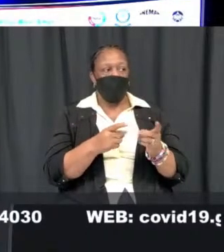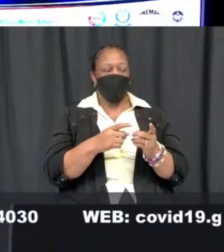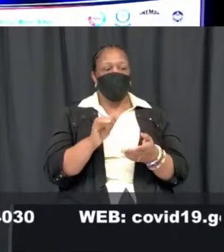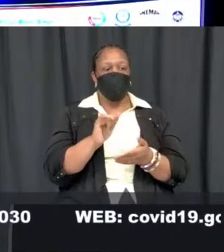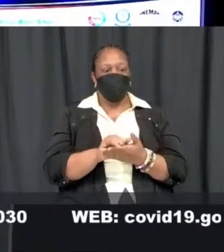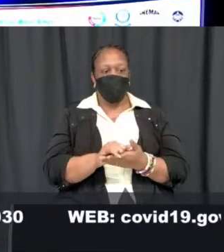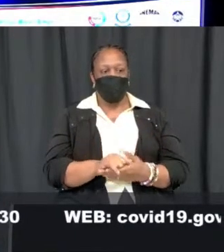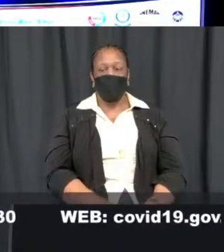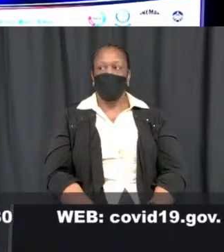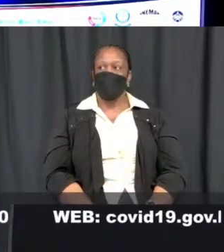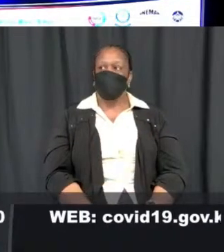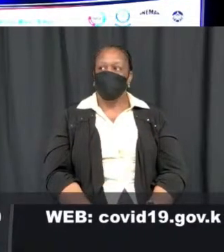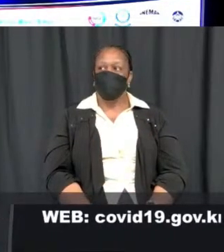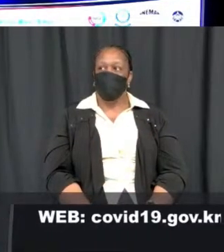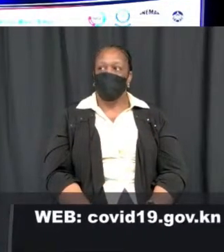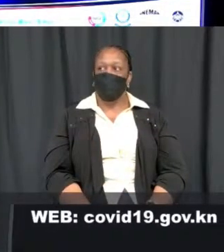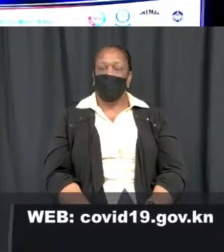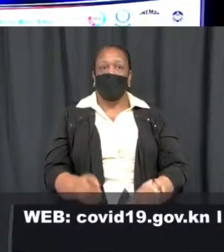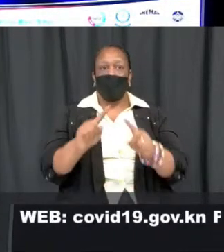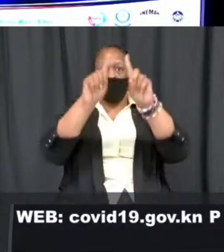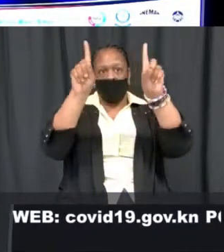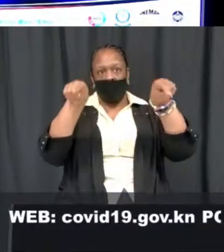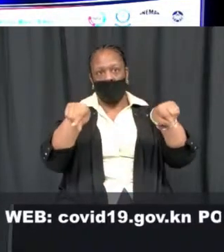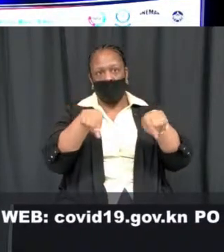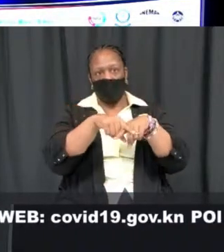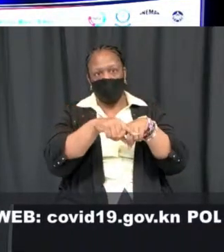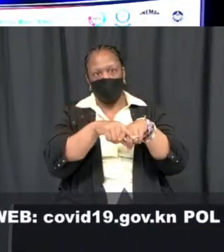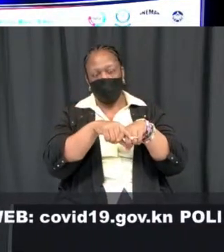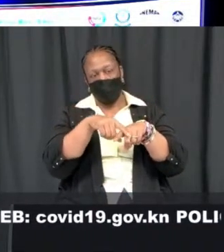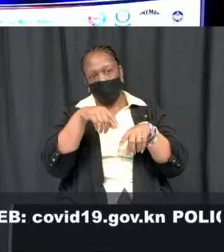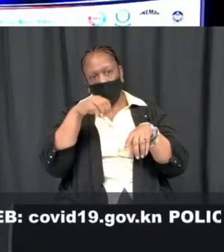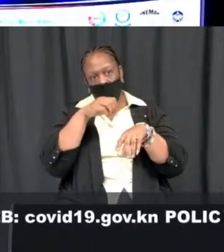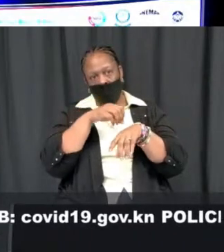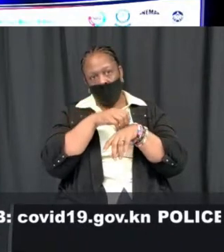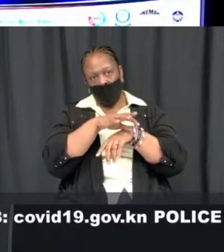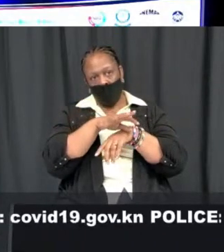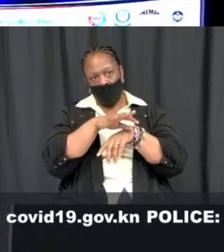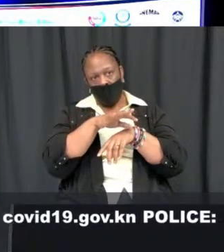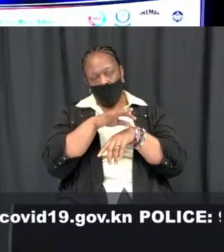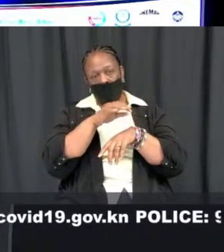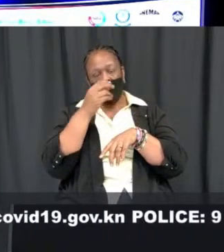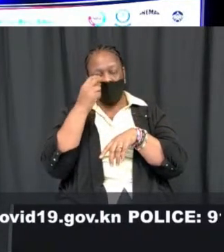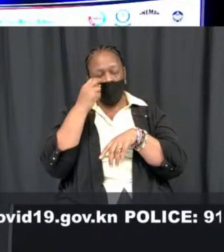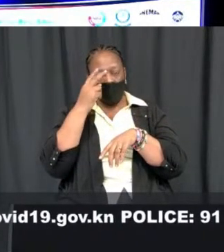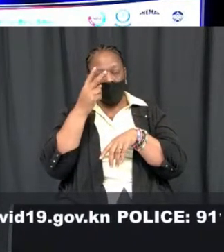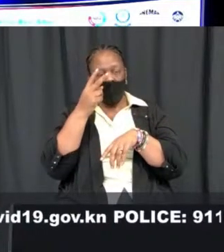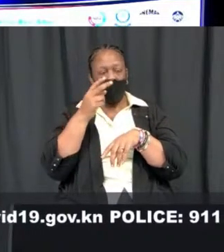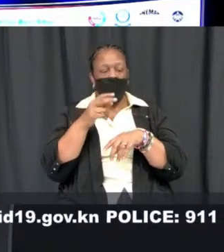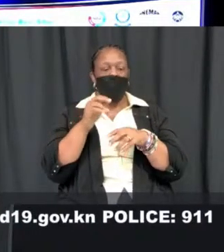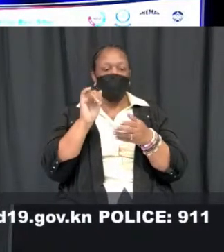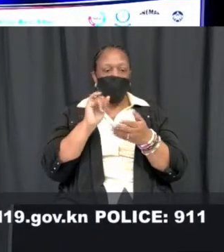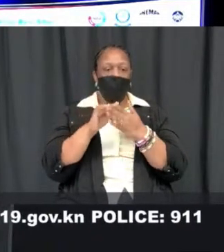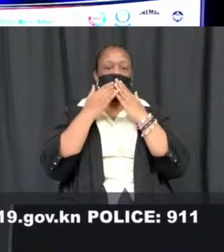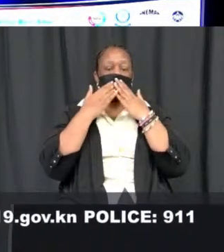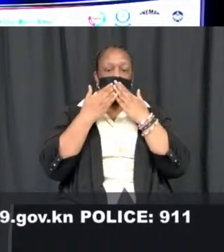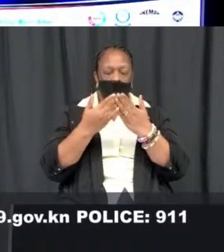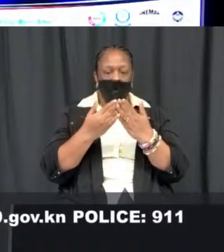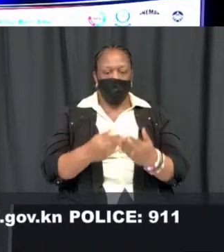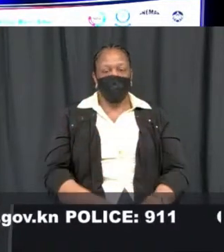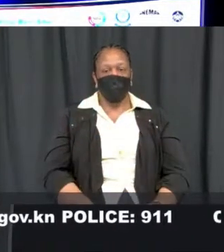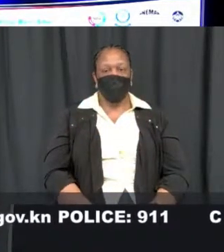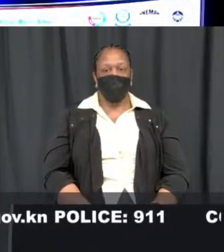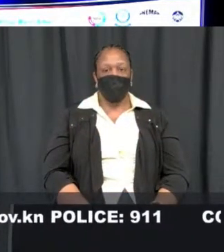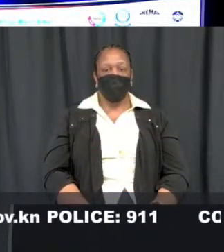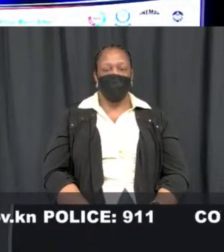graphic and so on, working very hard, but yet very quiet behind the scenes. We thank her. We thank